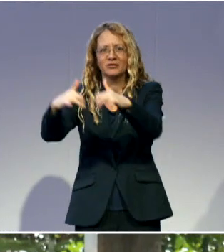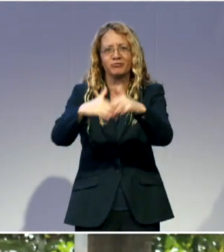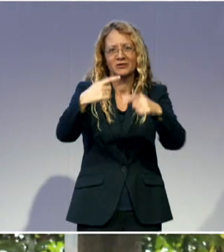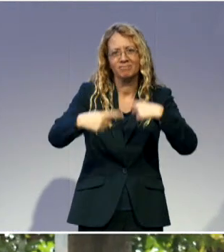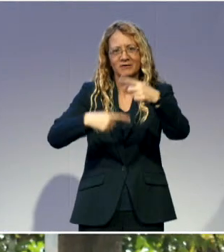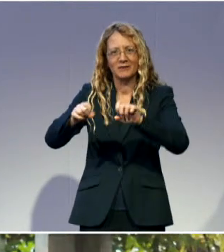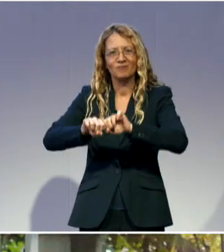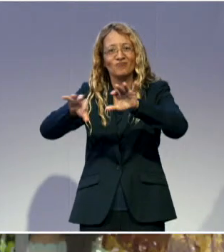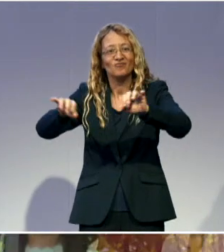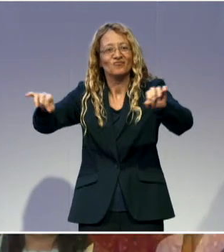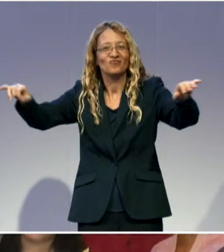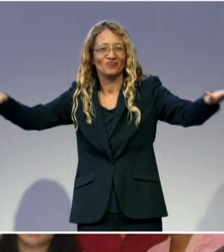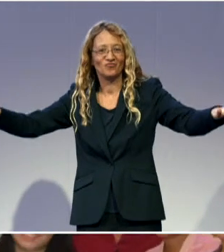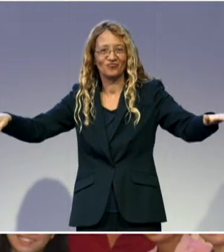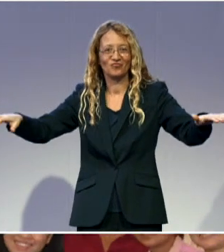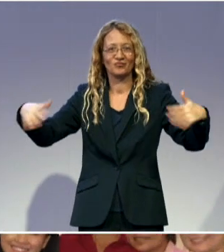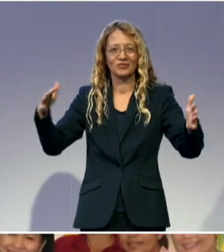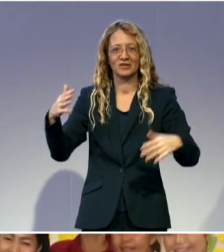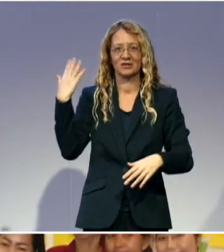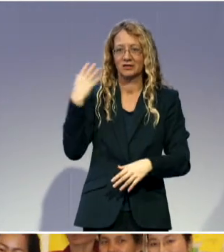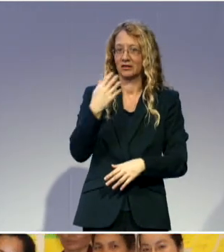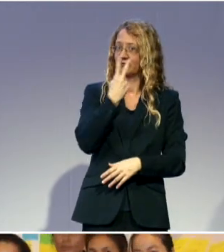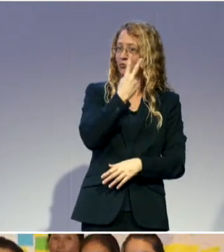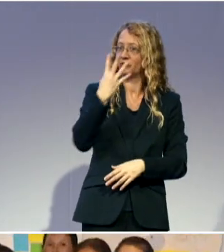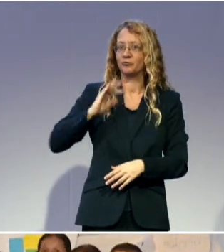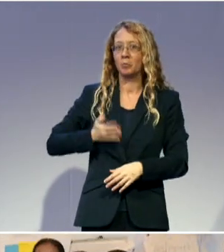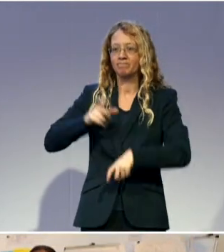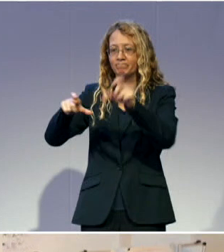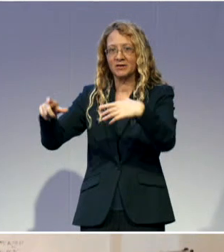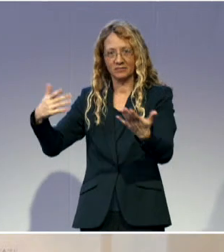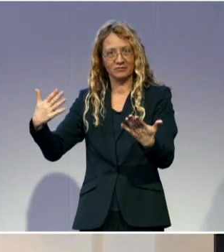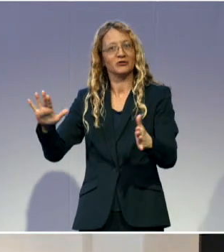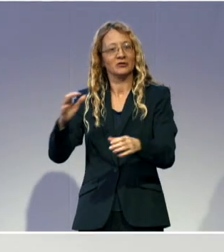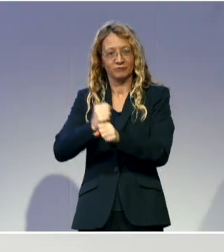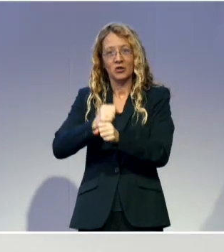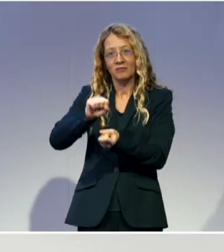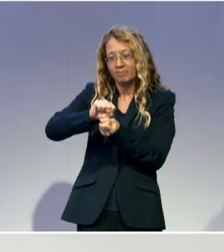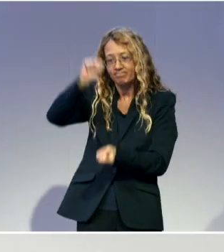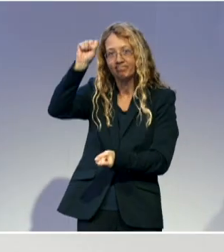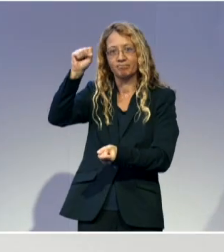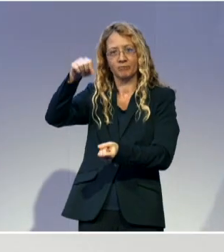the program, with 12 having received formal leadership positions or promotions.